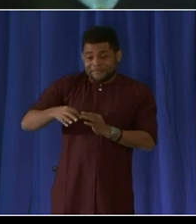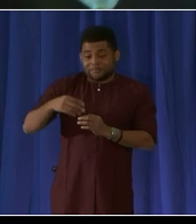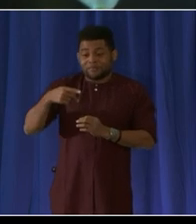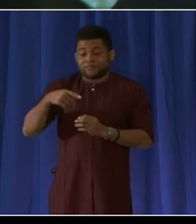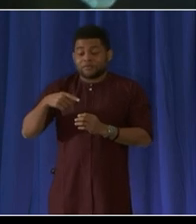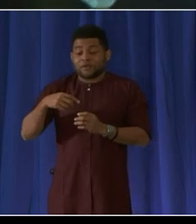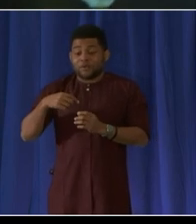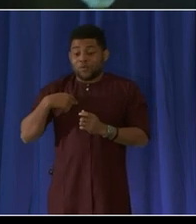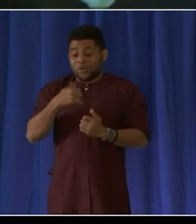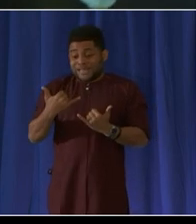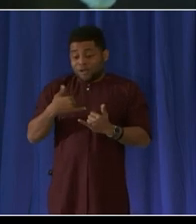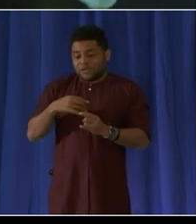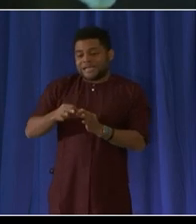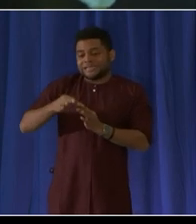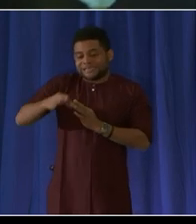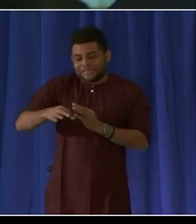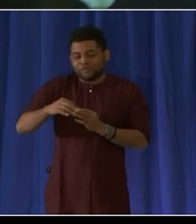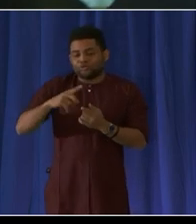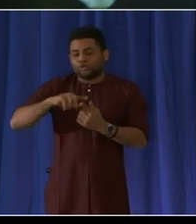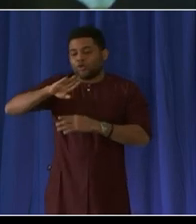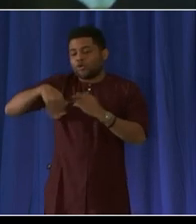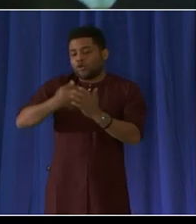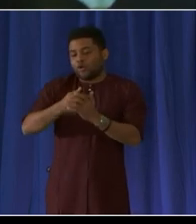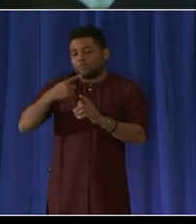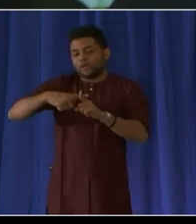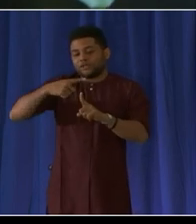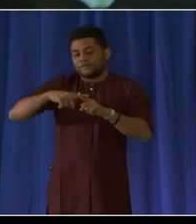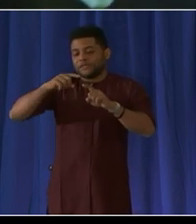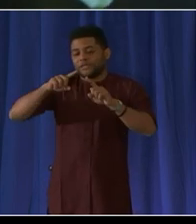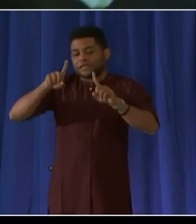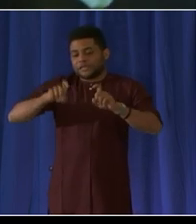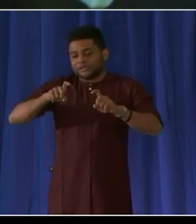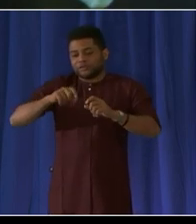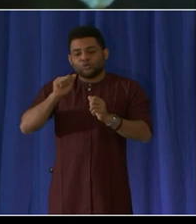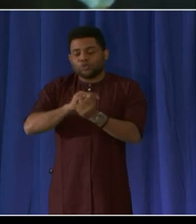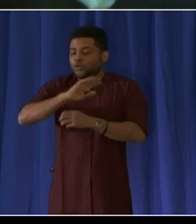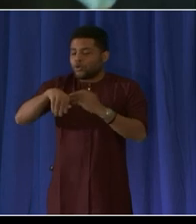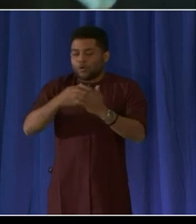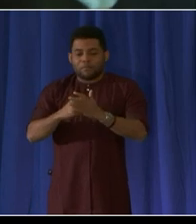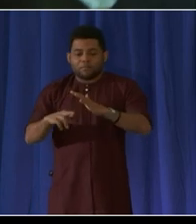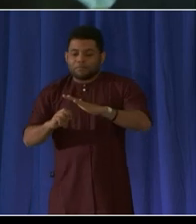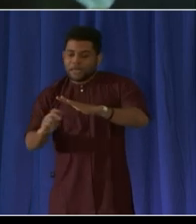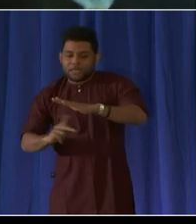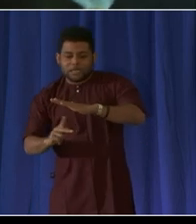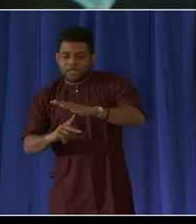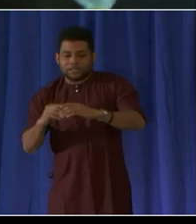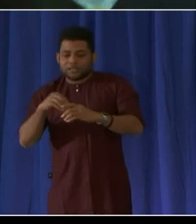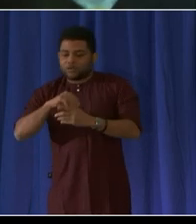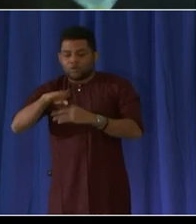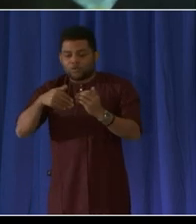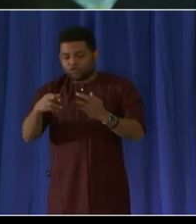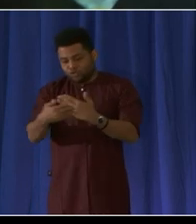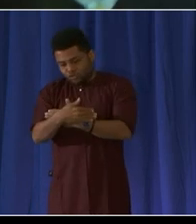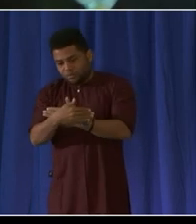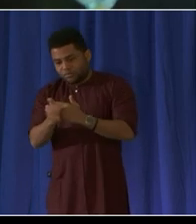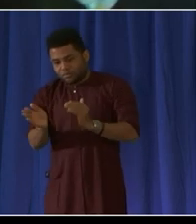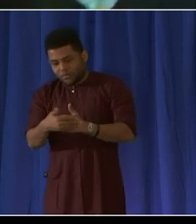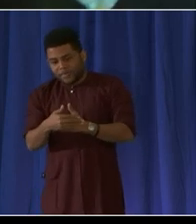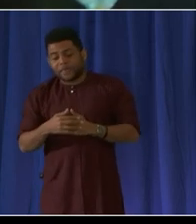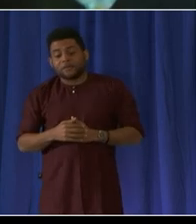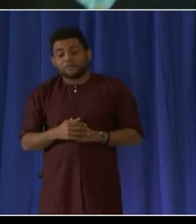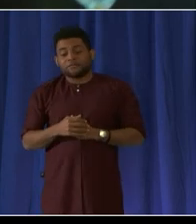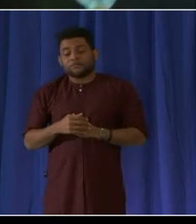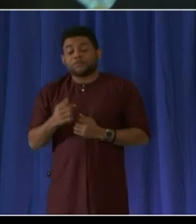to all positive COVID tests in a pre-K classroom. And so we'll continue to work and